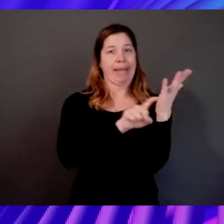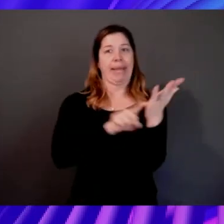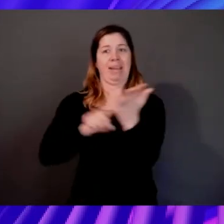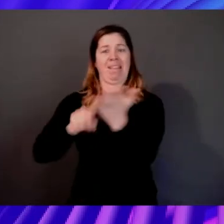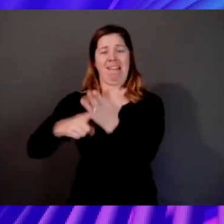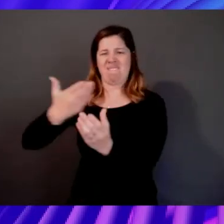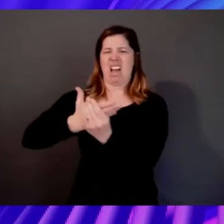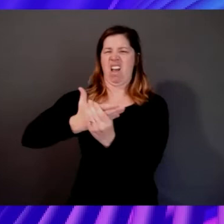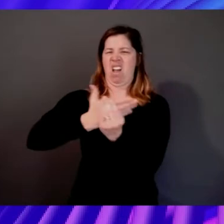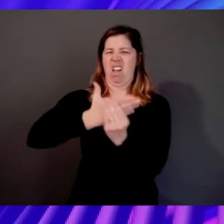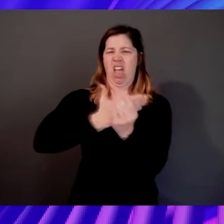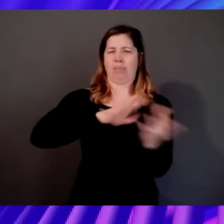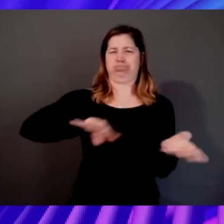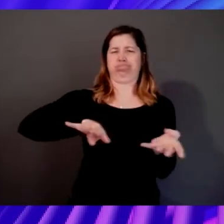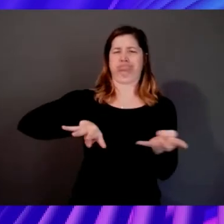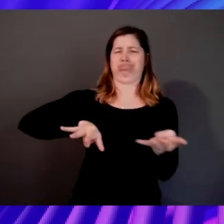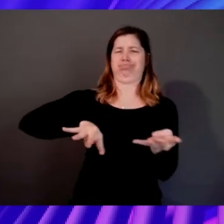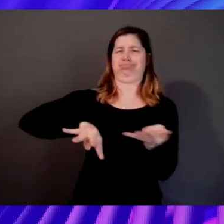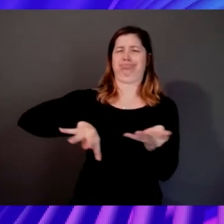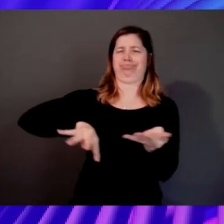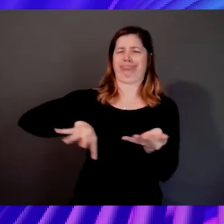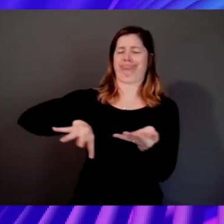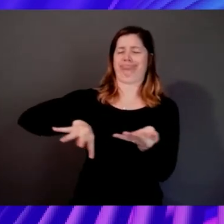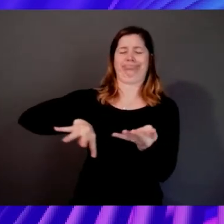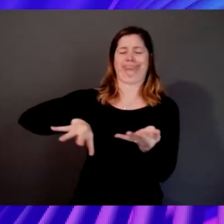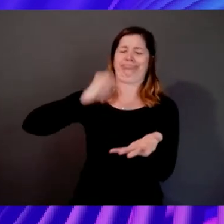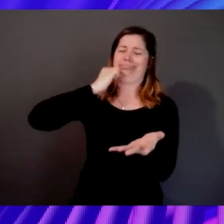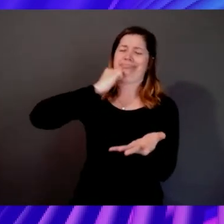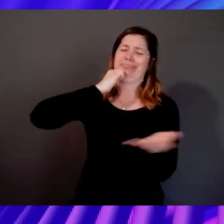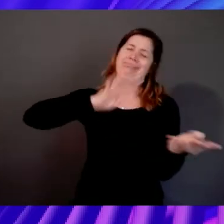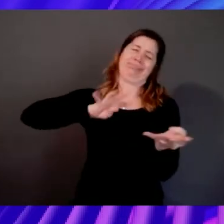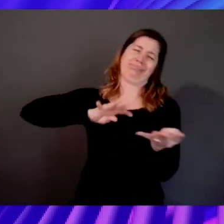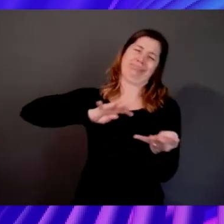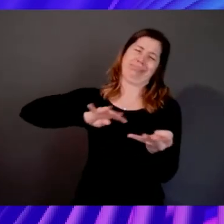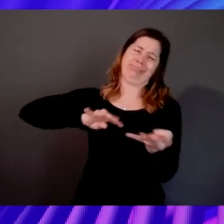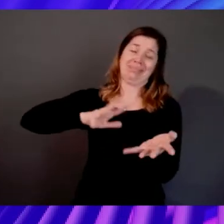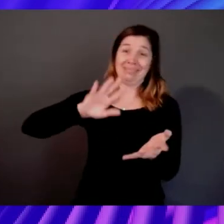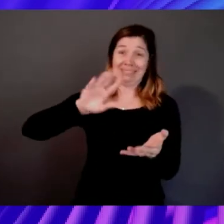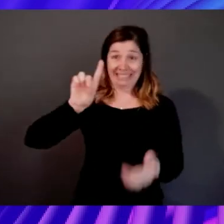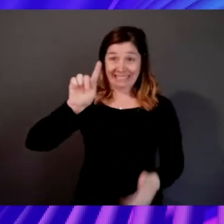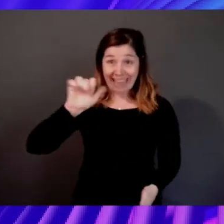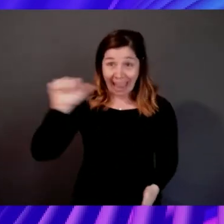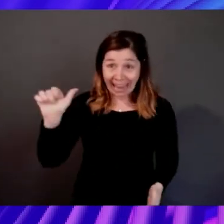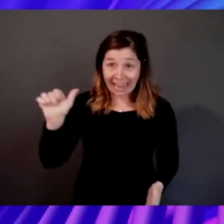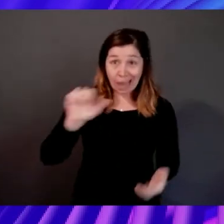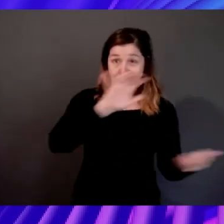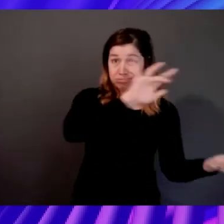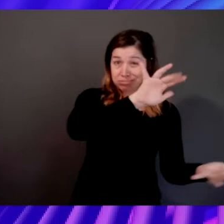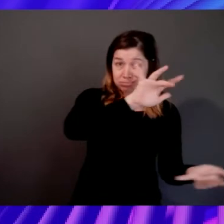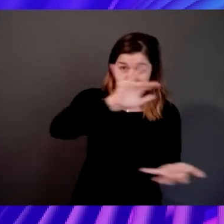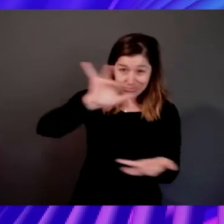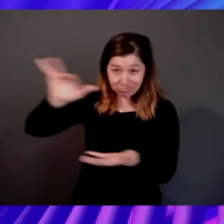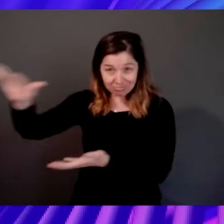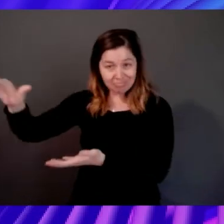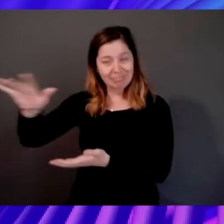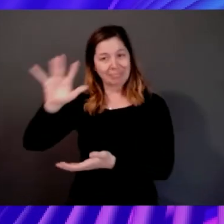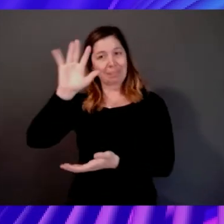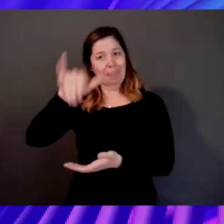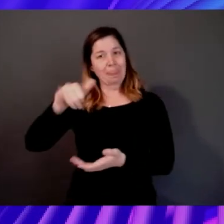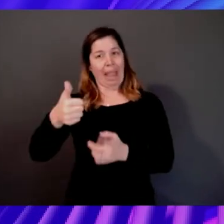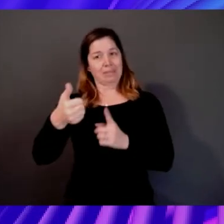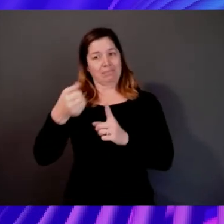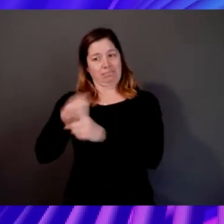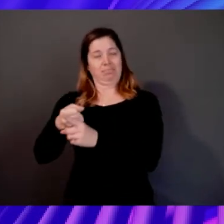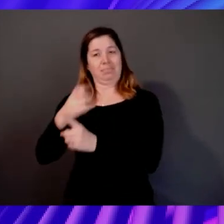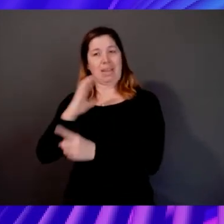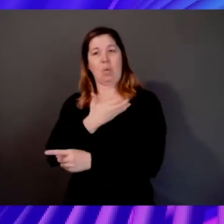we're analyzing with our wildfire service. And all of that data that we've got also enriches what we do on Prisma Cloud. So if somebody's running a containerized